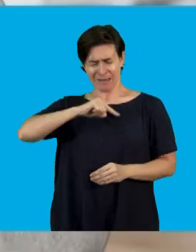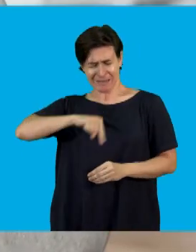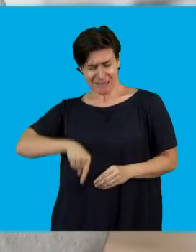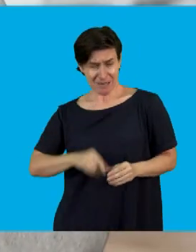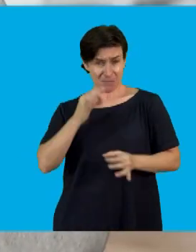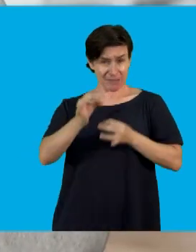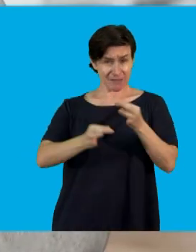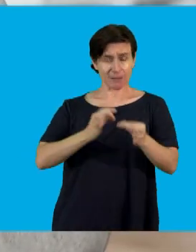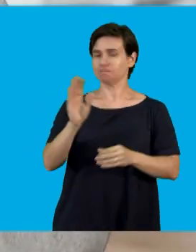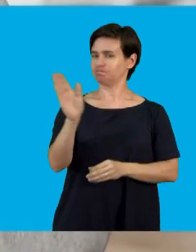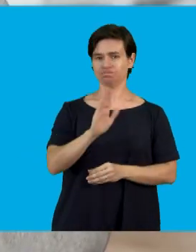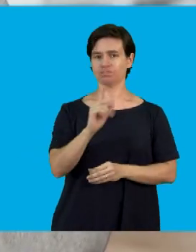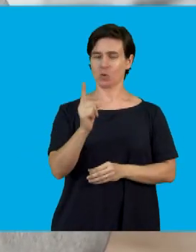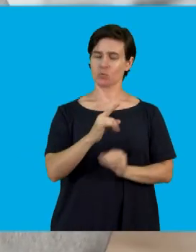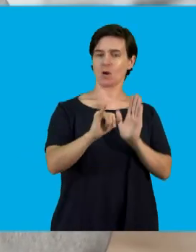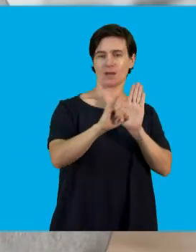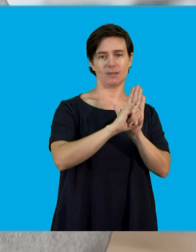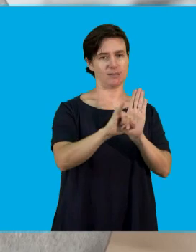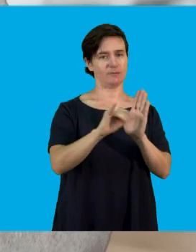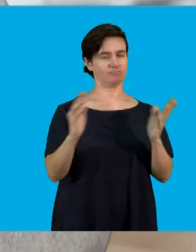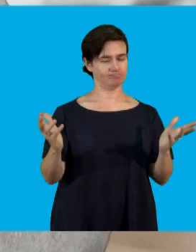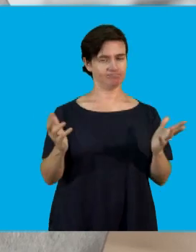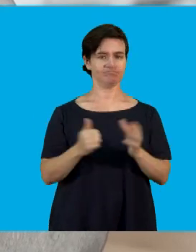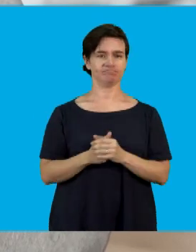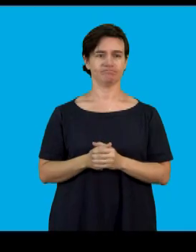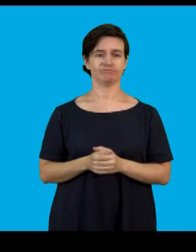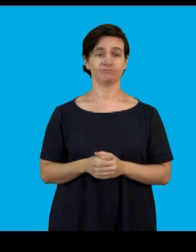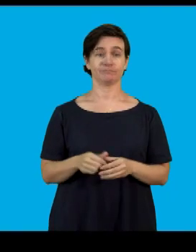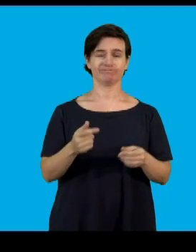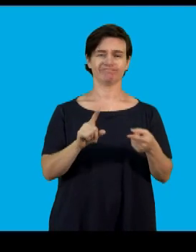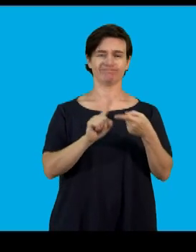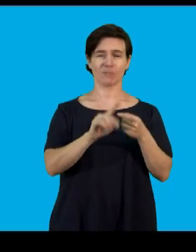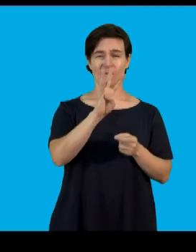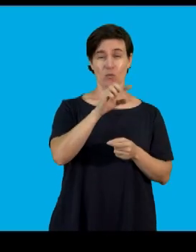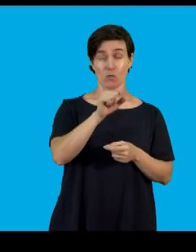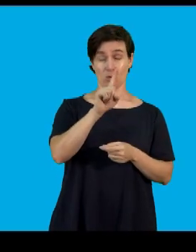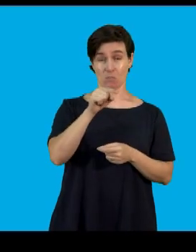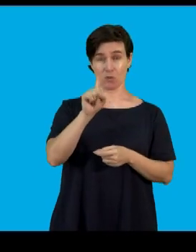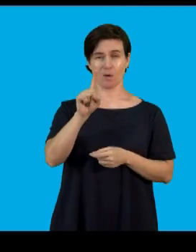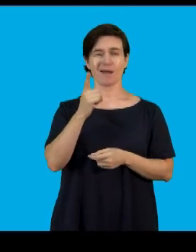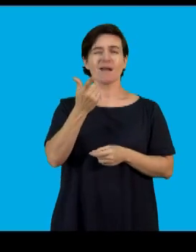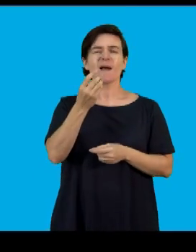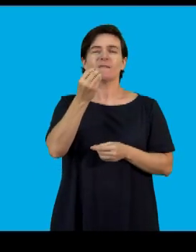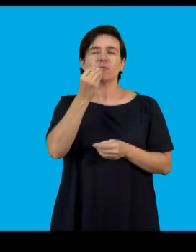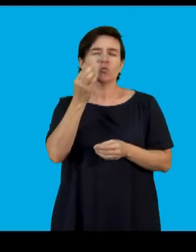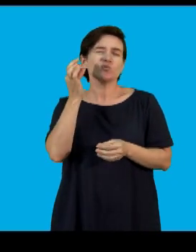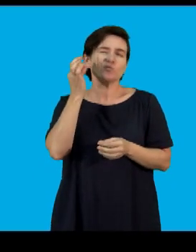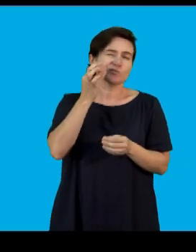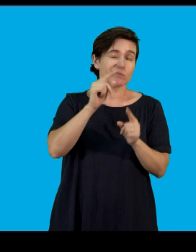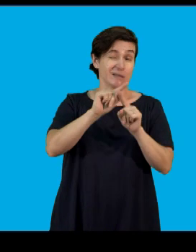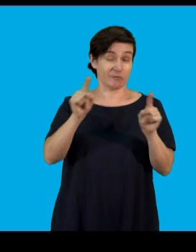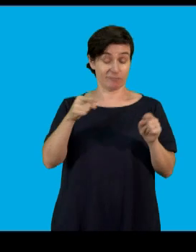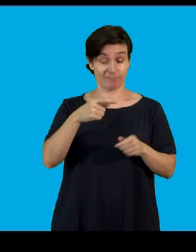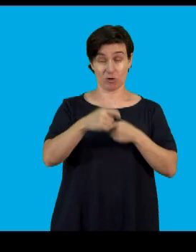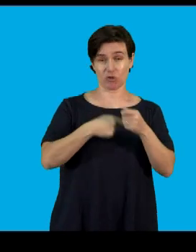just identify. All right, food delicacy store is owned by James and